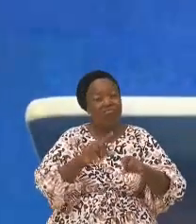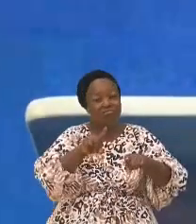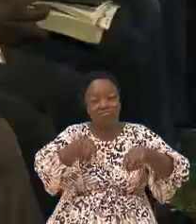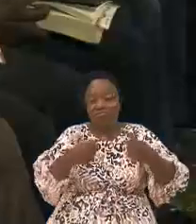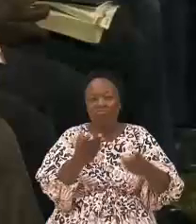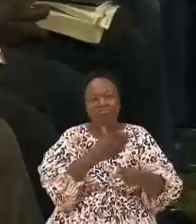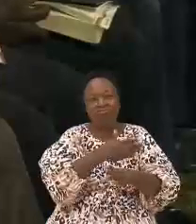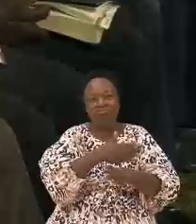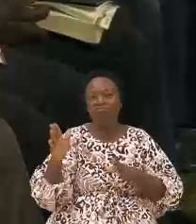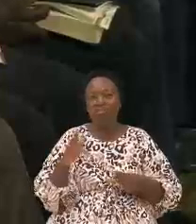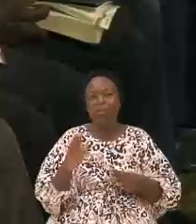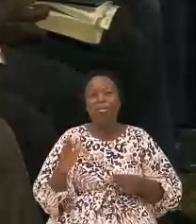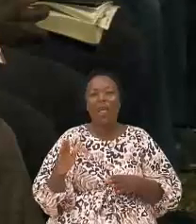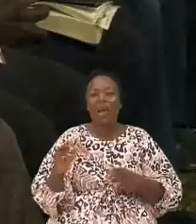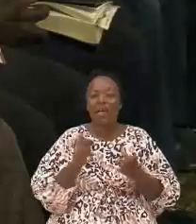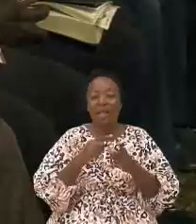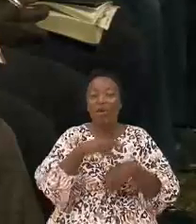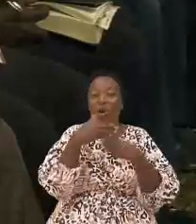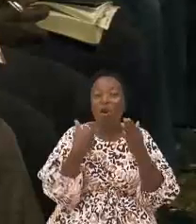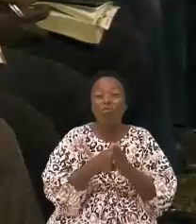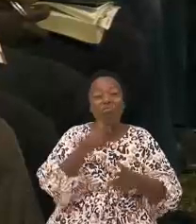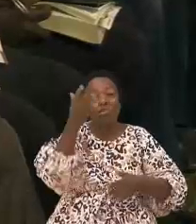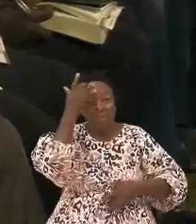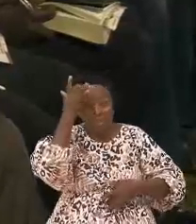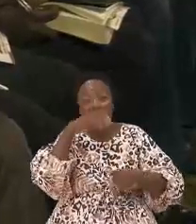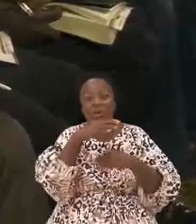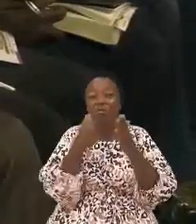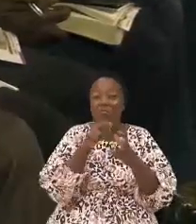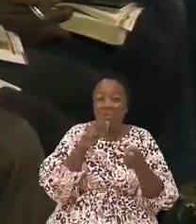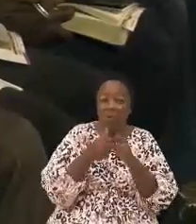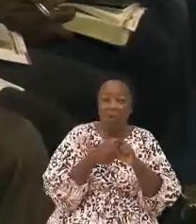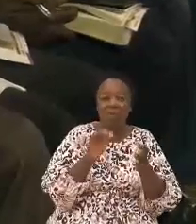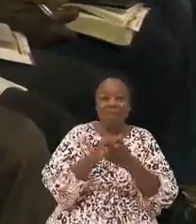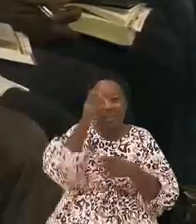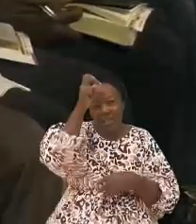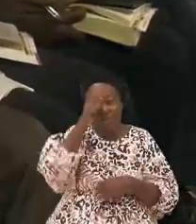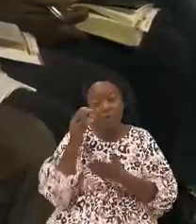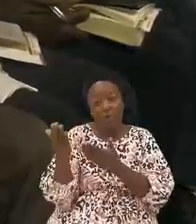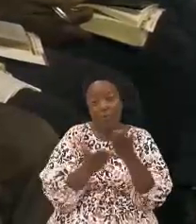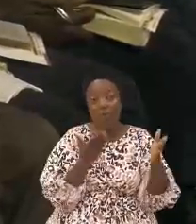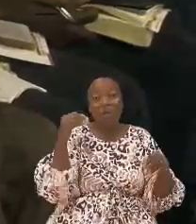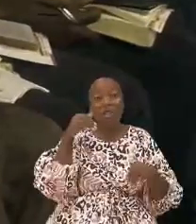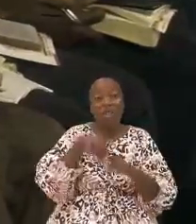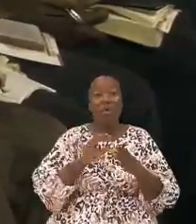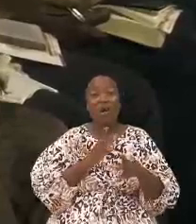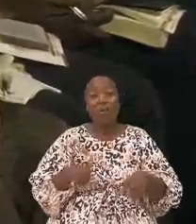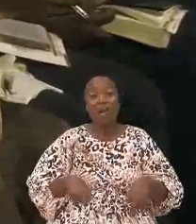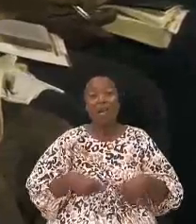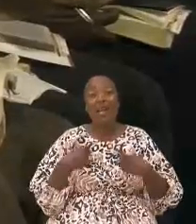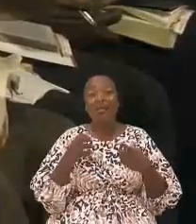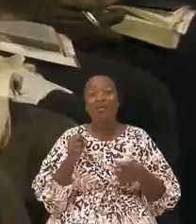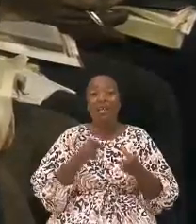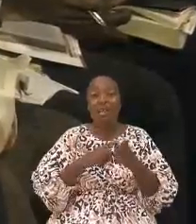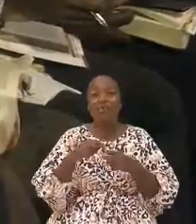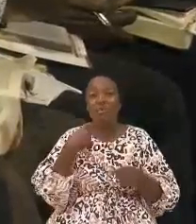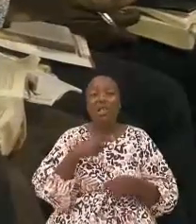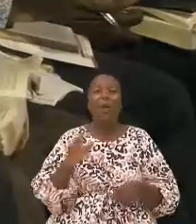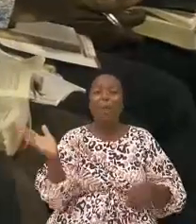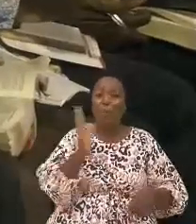away, suffering be gone. And all the infirmities, everything the